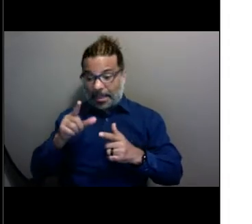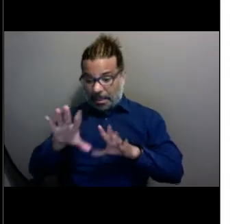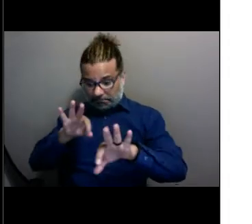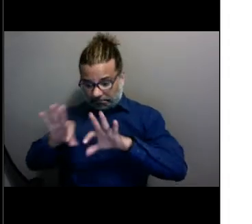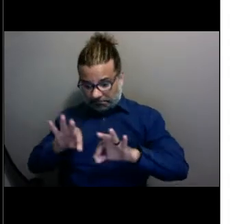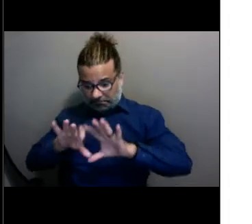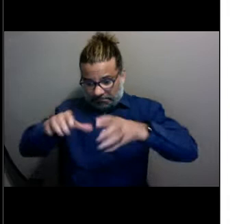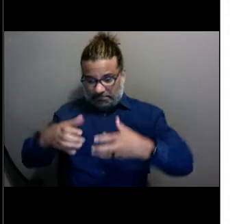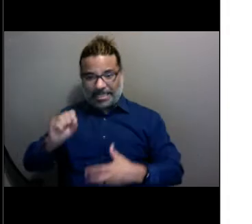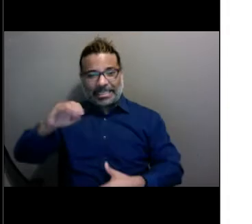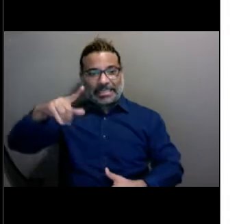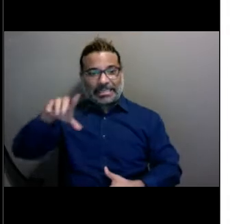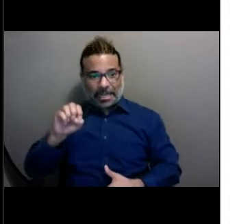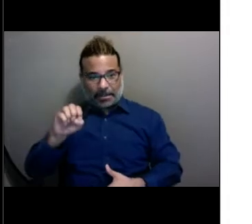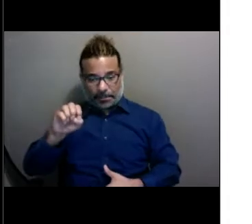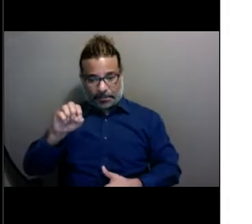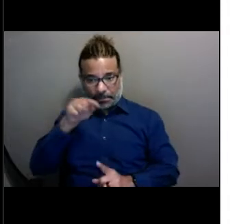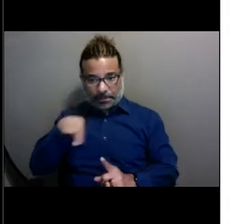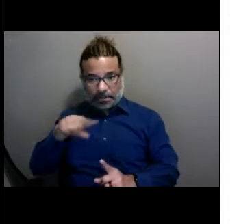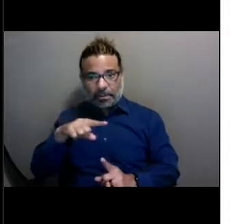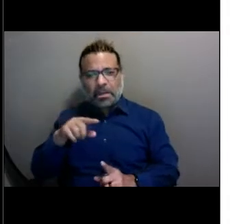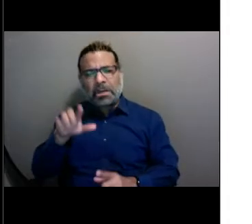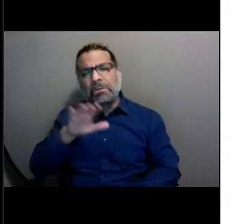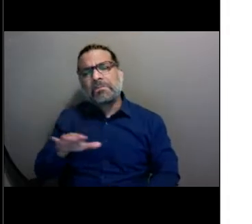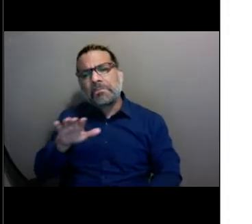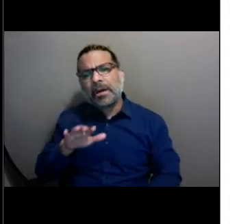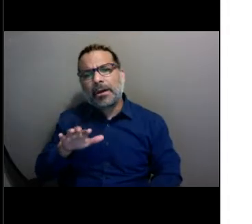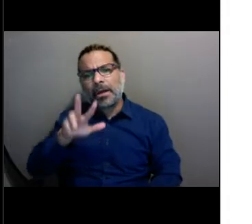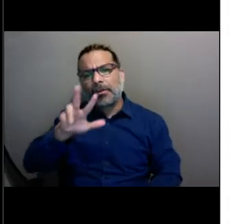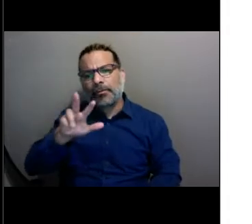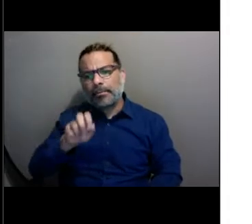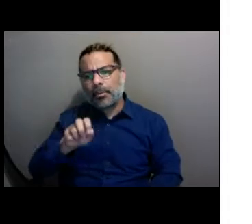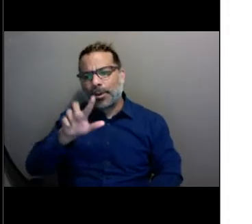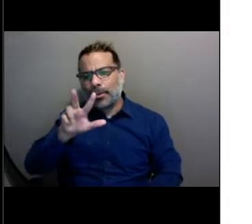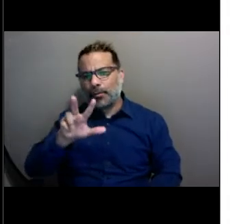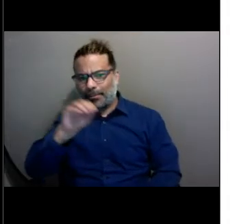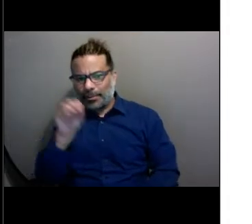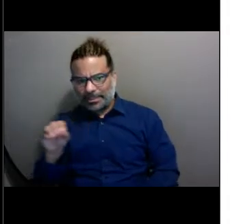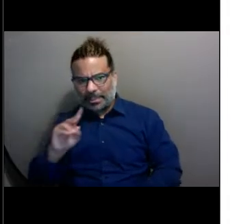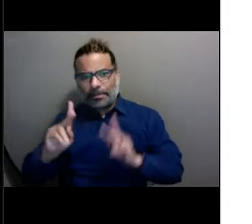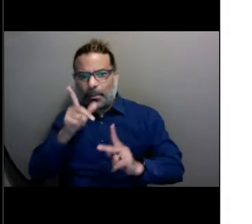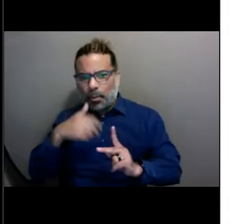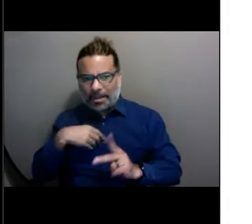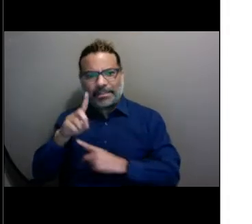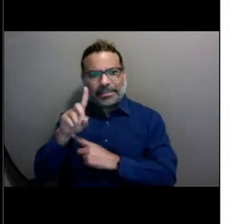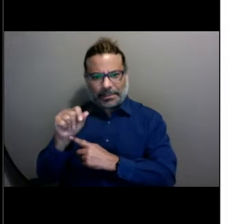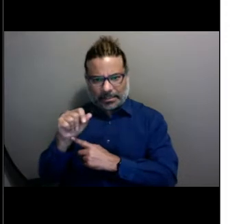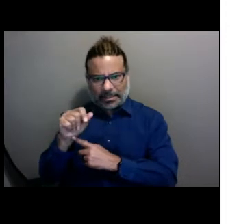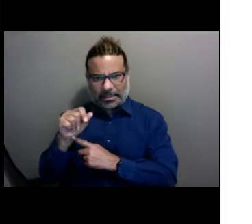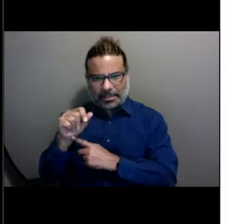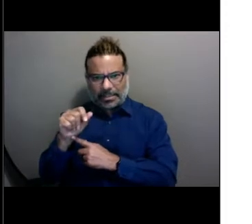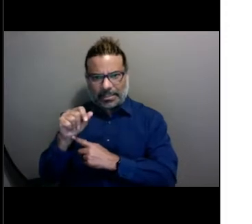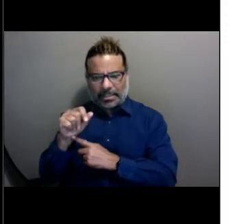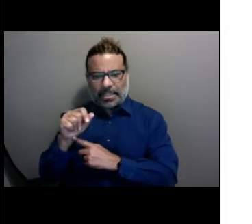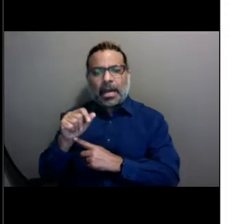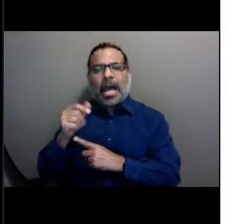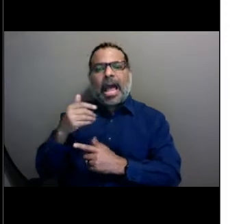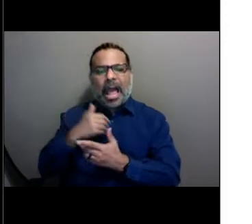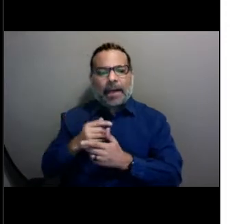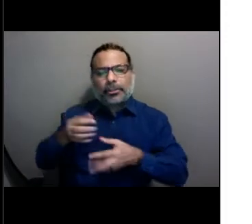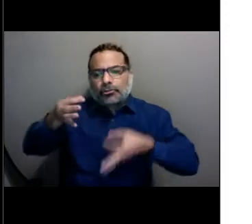population in our sample, there are about 3.3% people with disabilities have discretionary